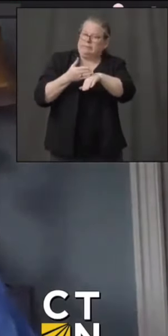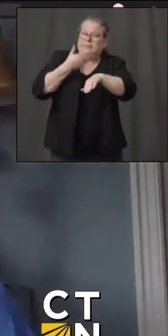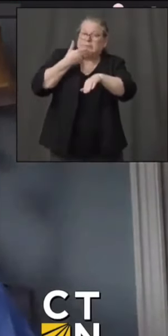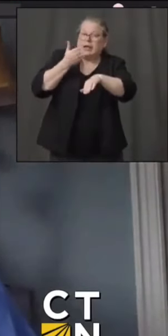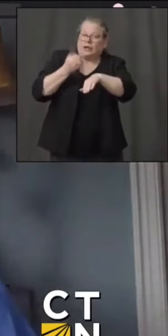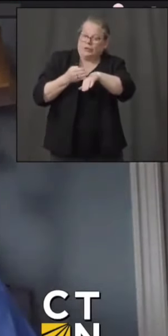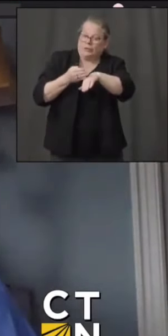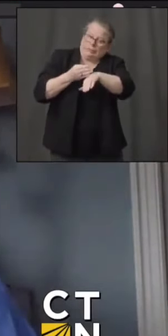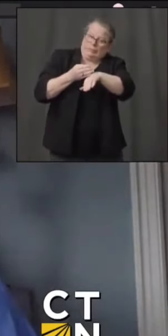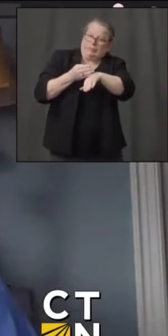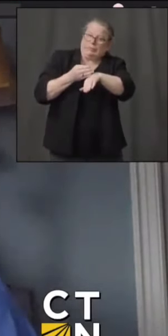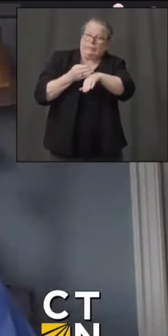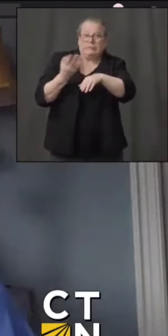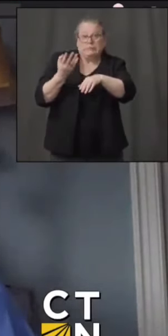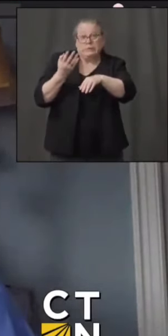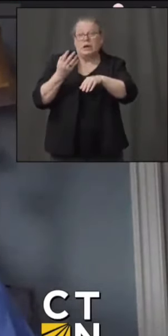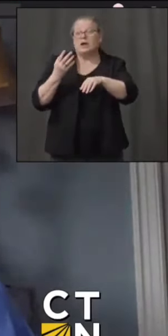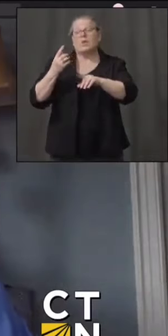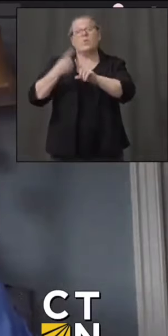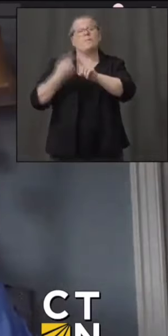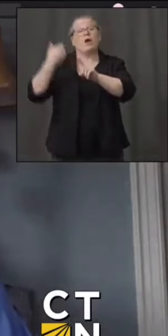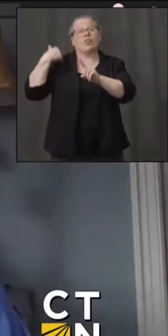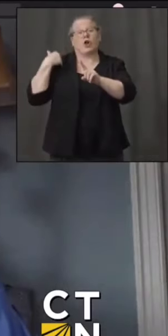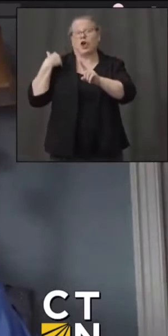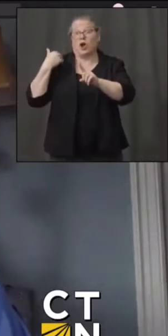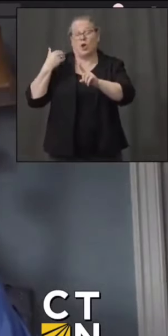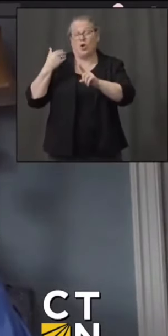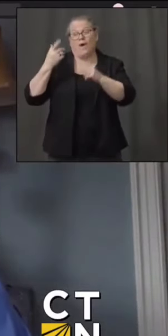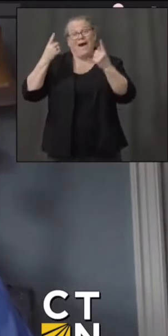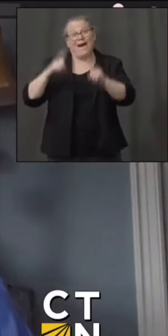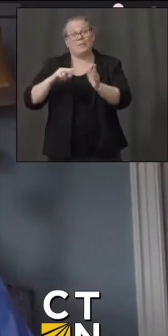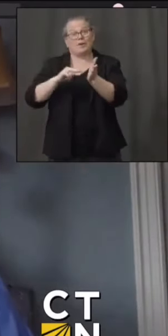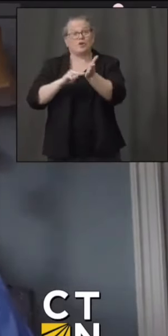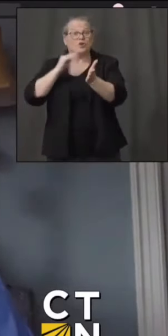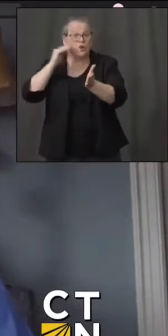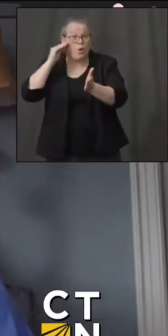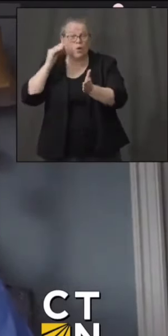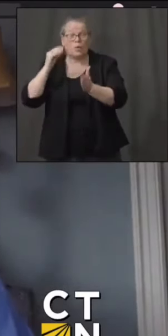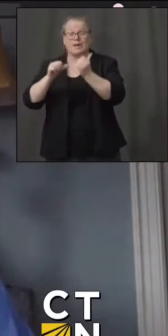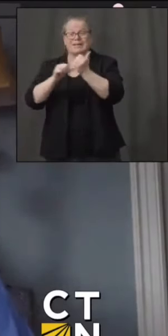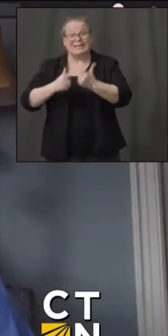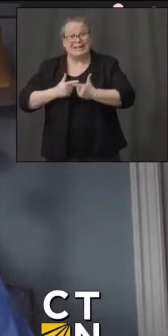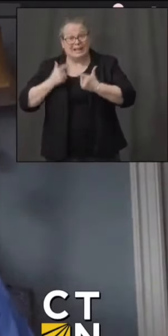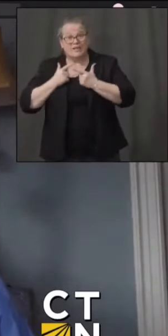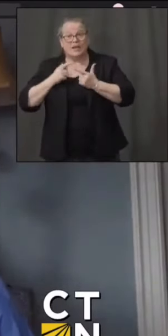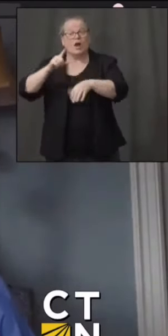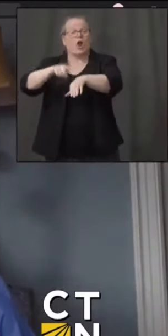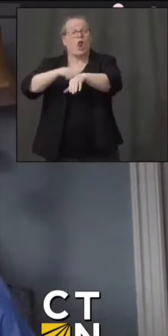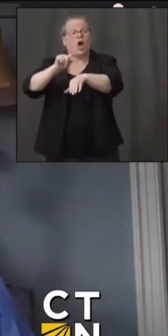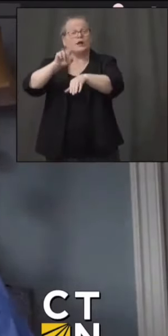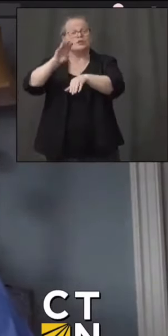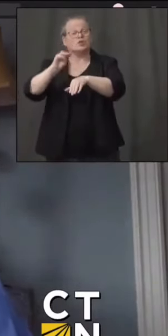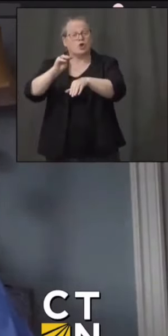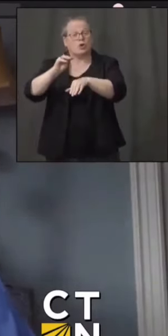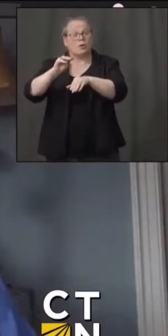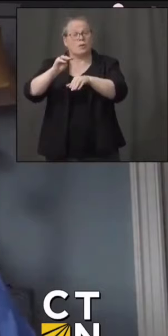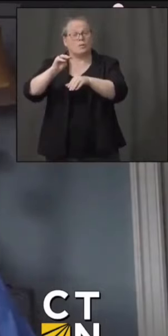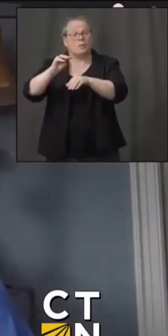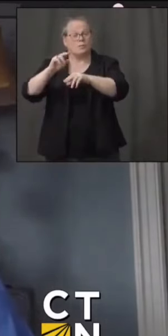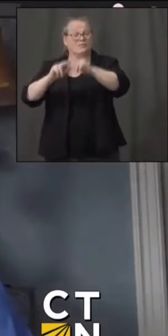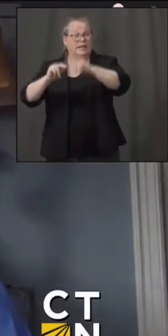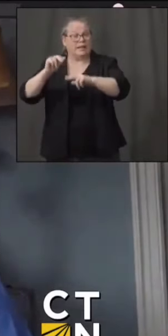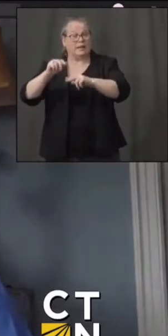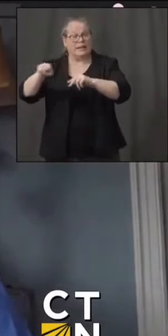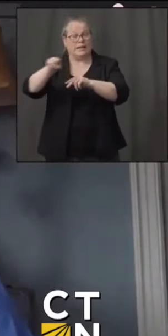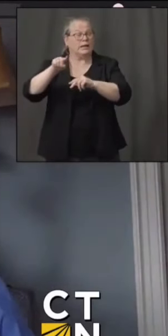infections were occurring rapidly in long-term care facilities and the supply of PPE was very low